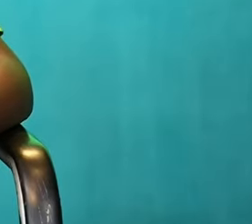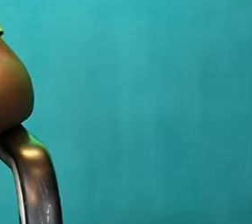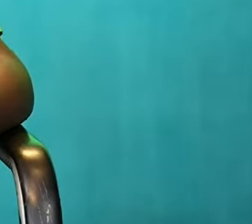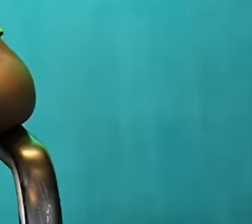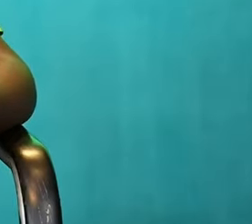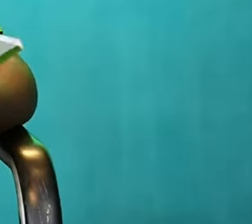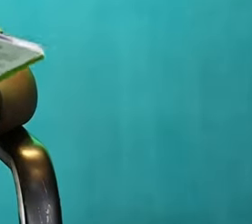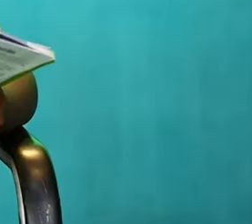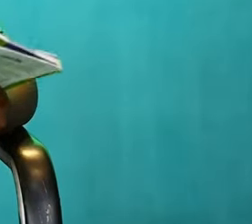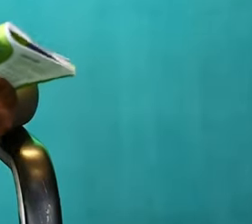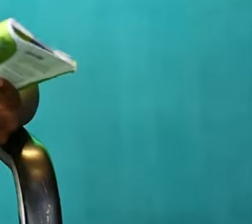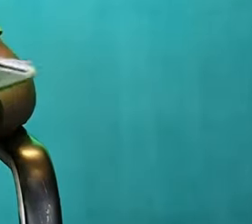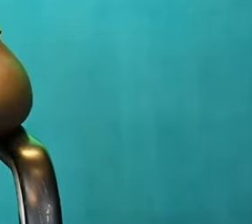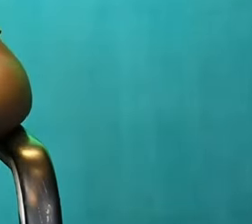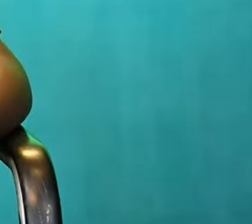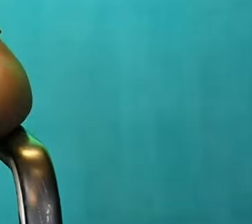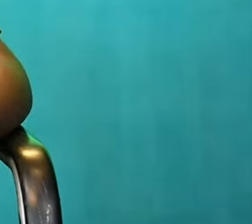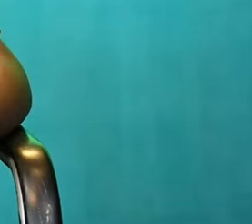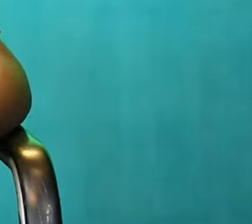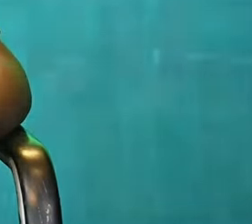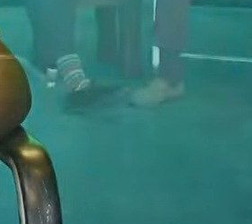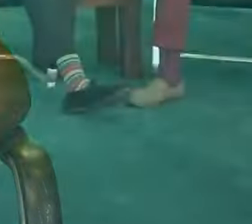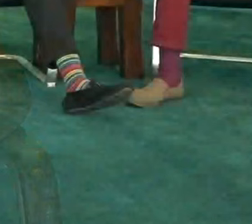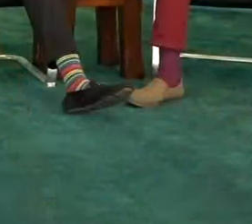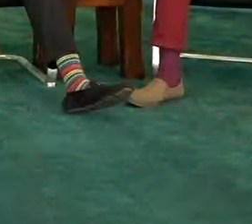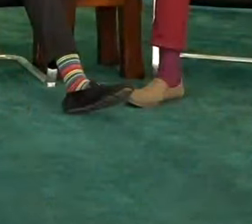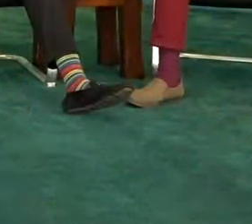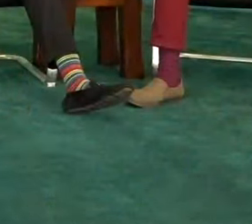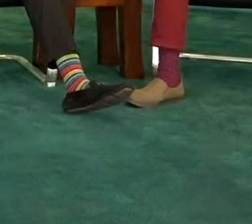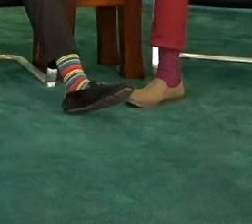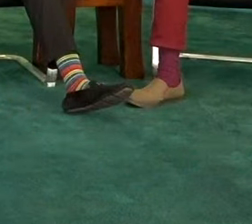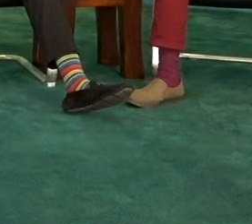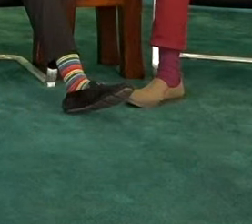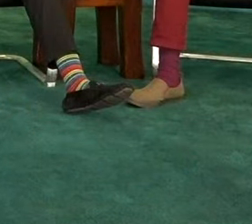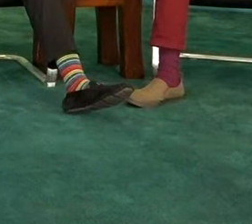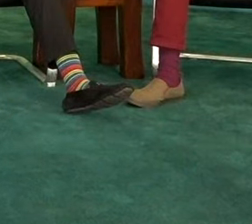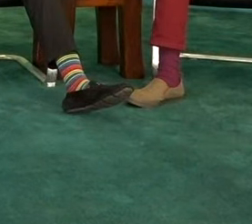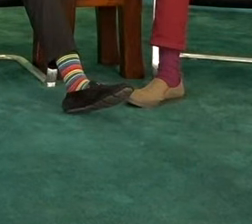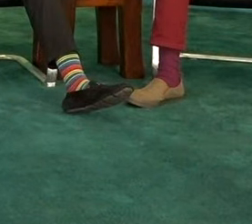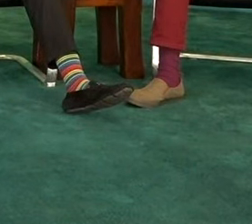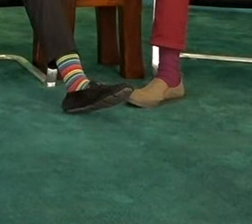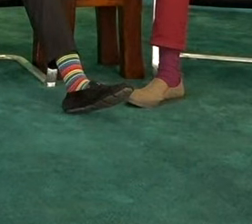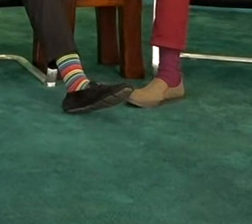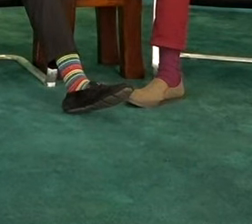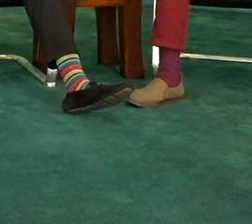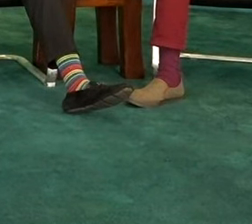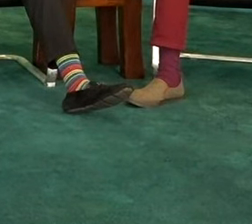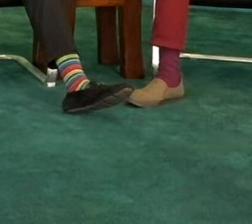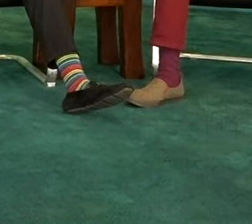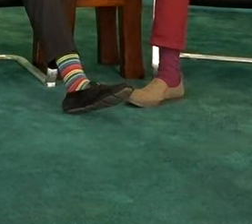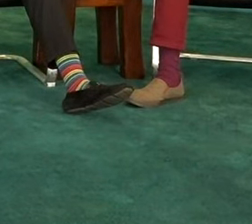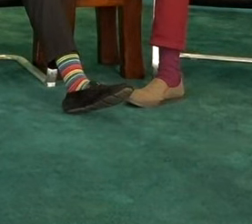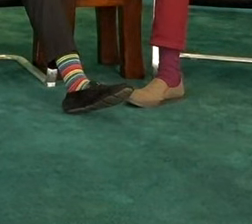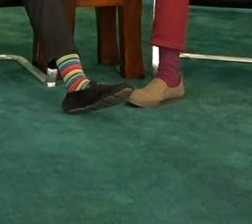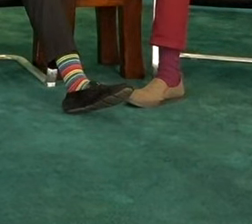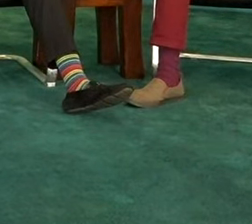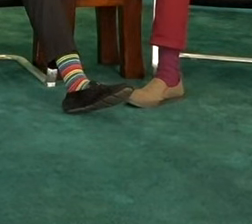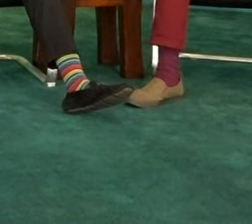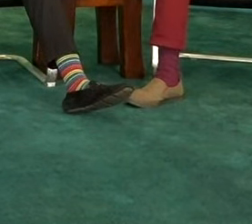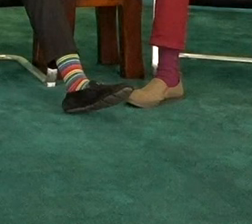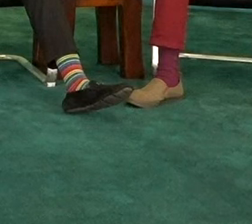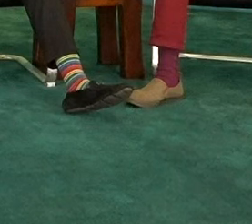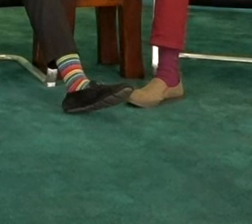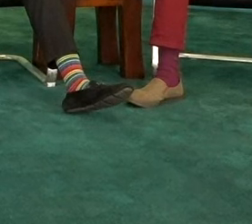Uriah. Amen. Thank you for that. I totally agree with you. Usually making the first step is the hardest. Like making